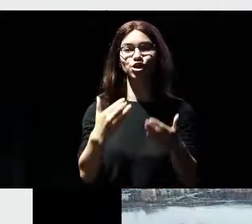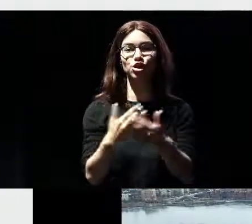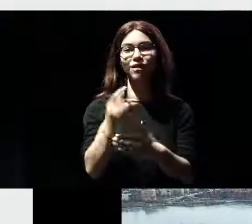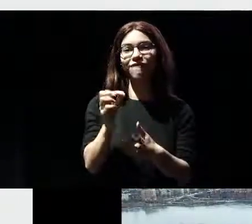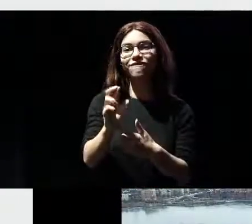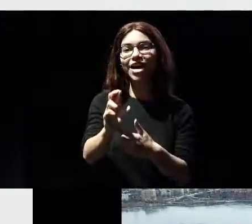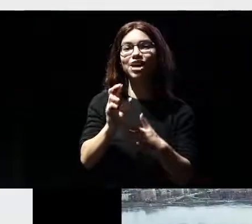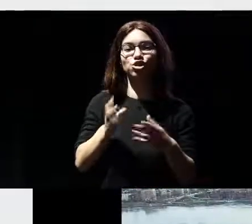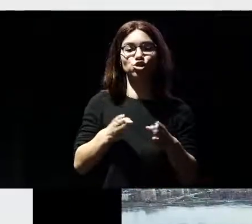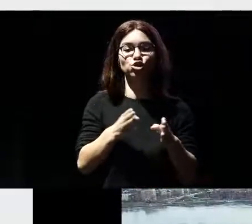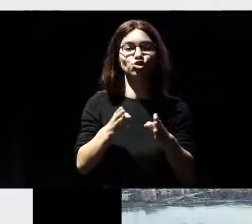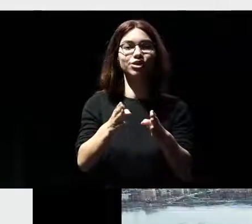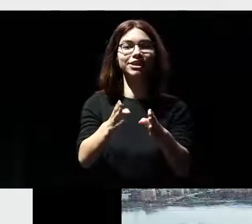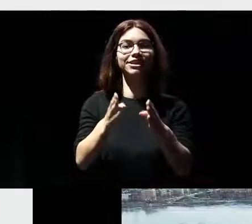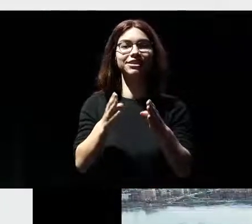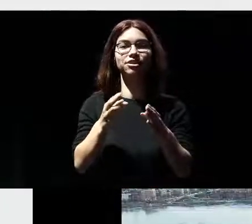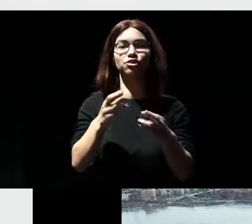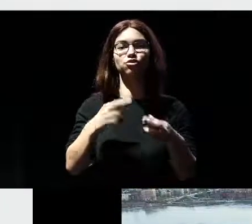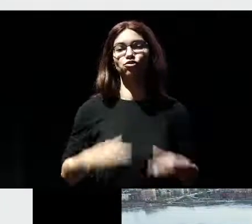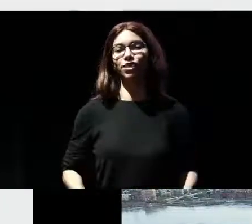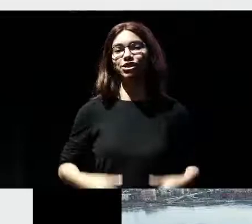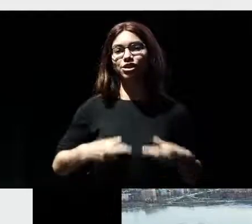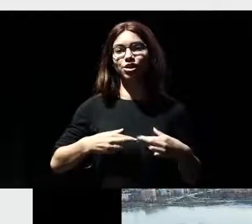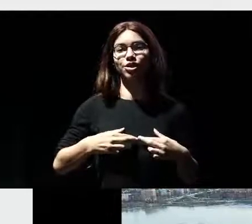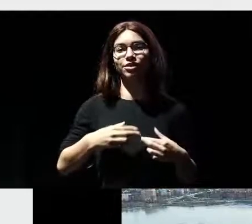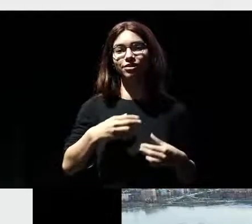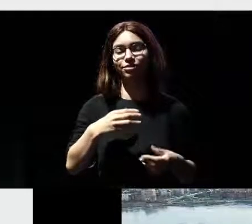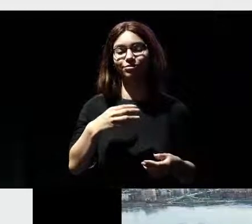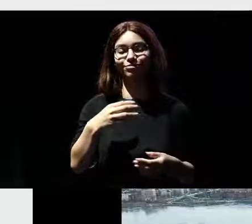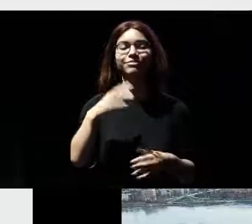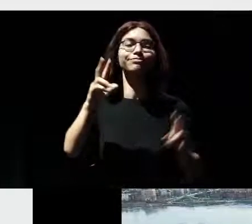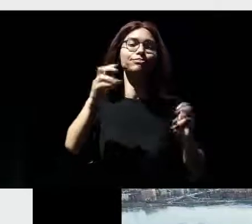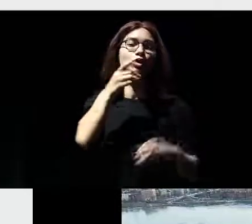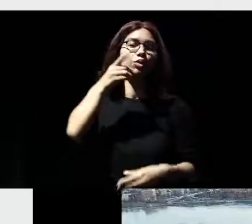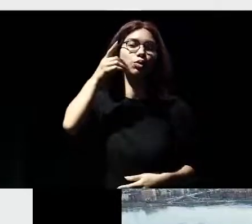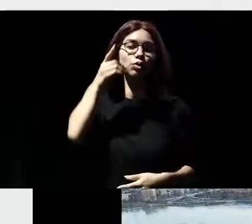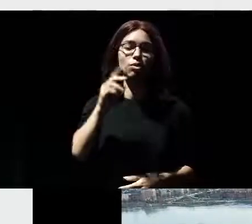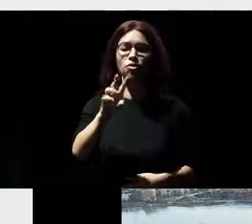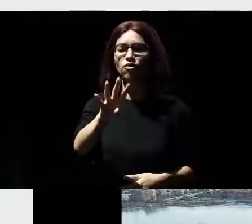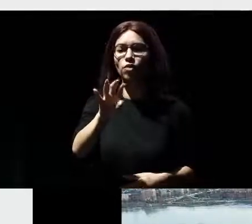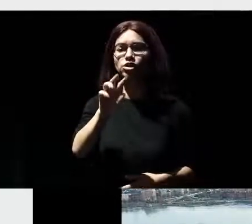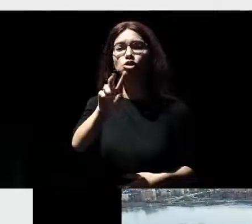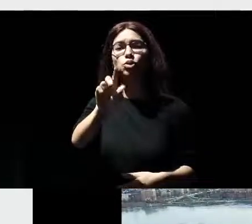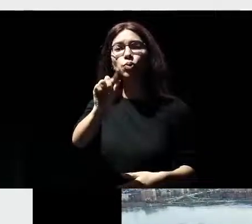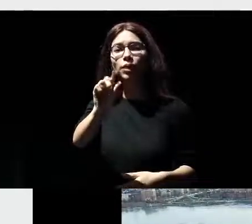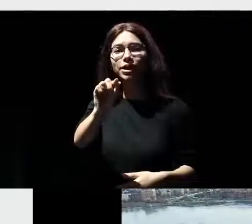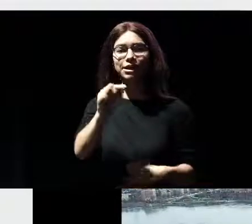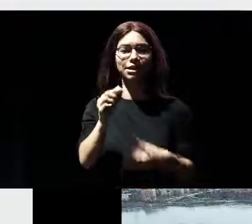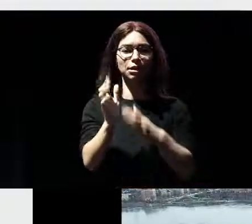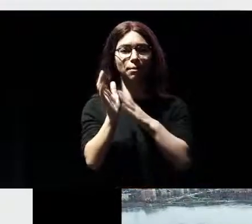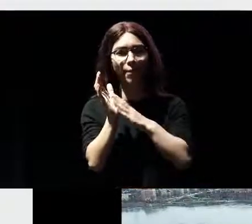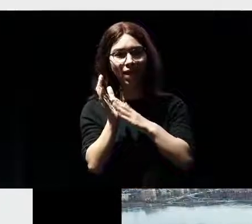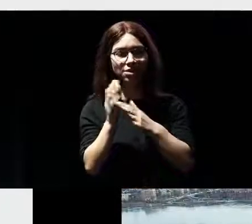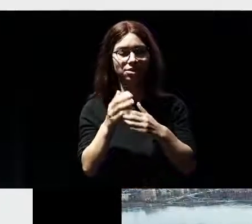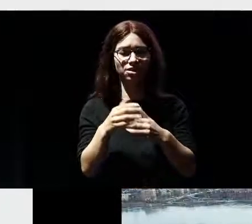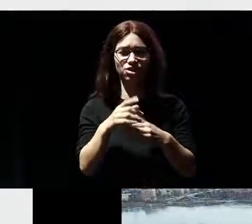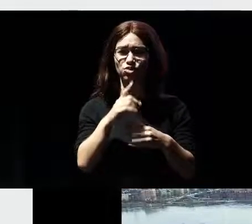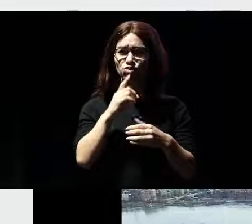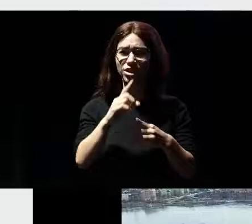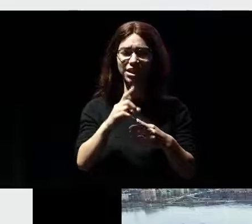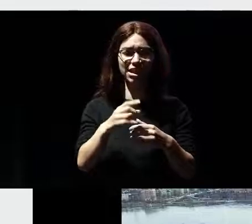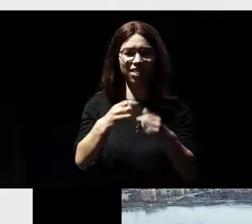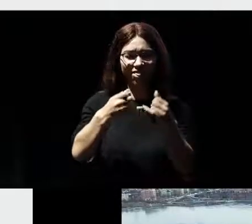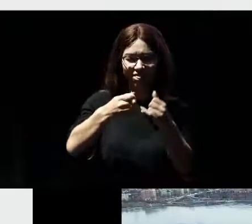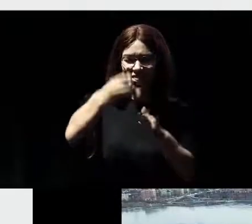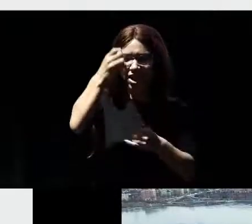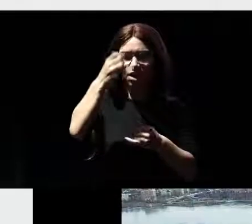Street Residence Hall dormitory, which is 420 beds. It's a very long, thin